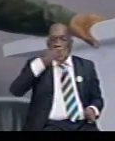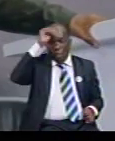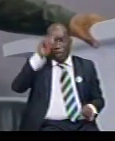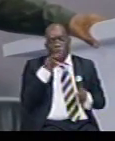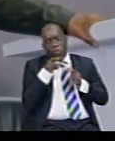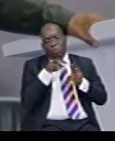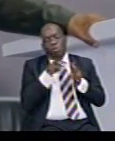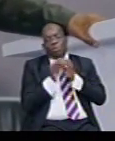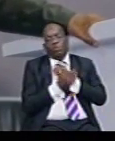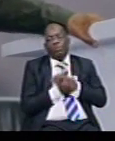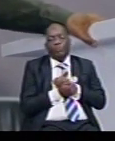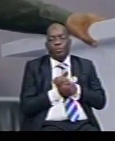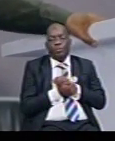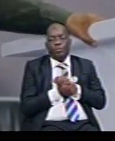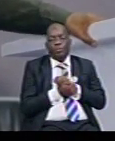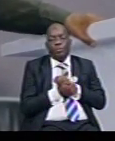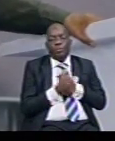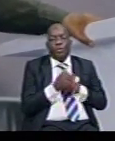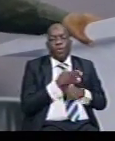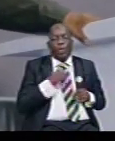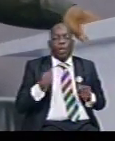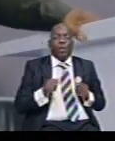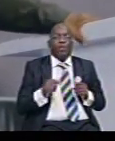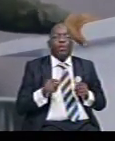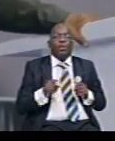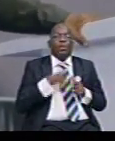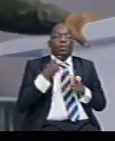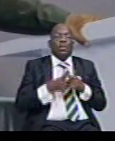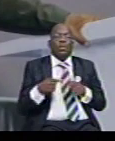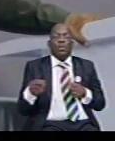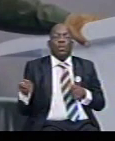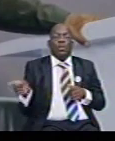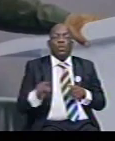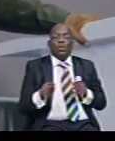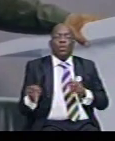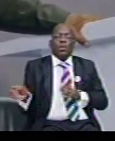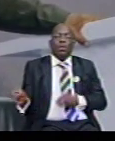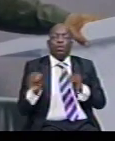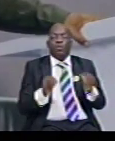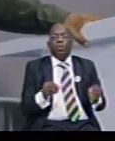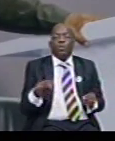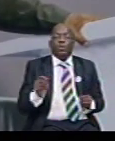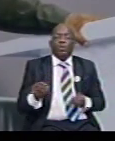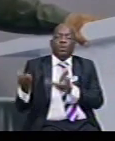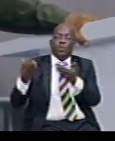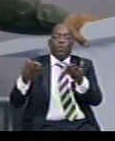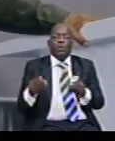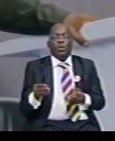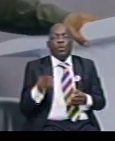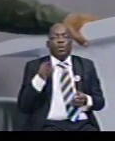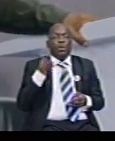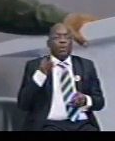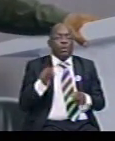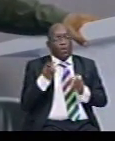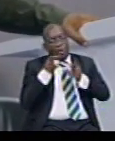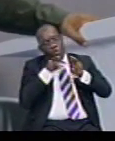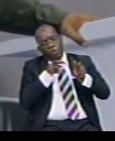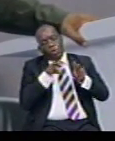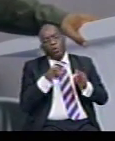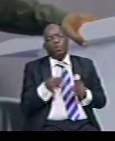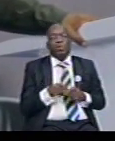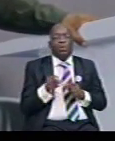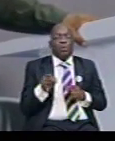them. And then he put the sacrifice, was looking at, watching them, that they will